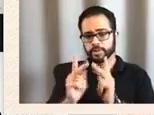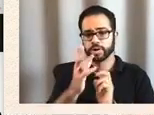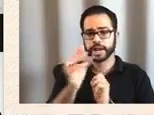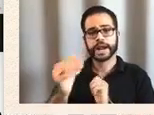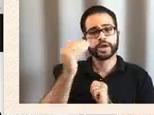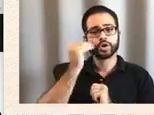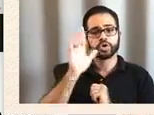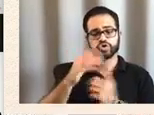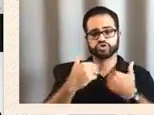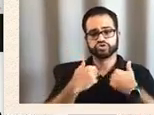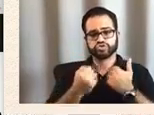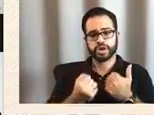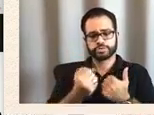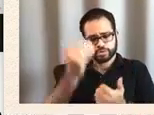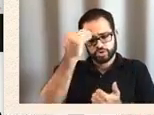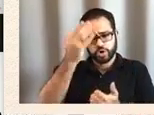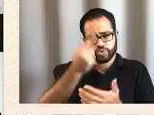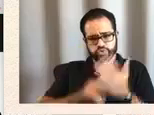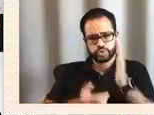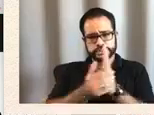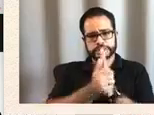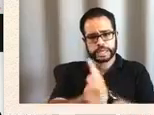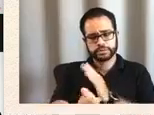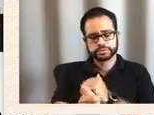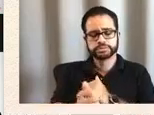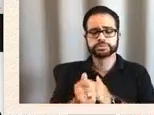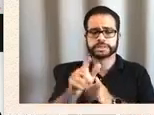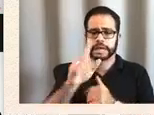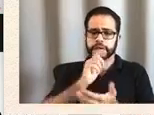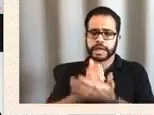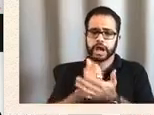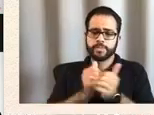like knowing what you're good at, can help you also with your confidence.